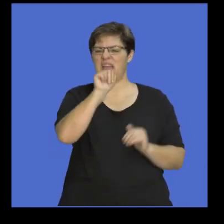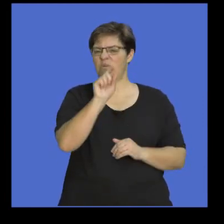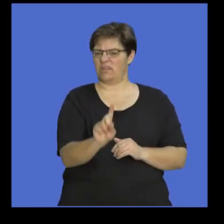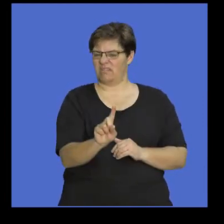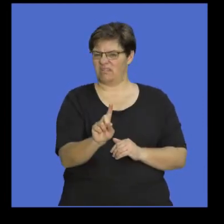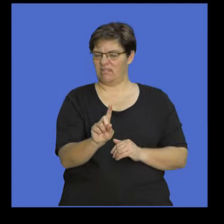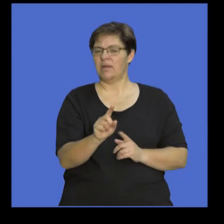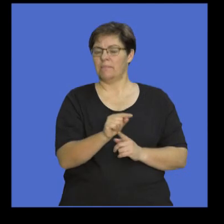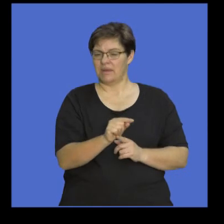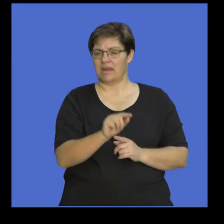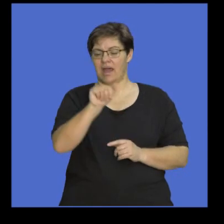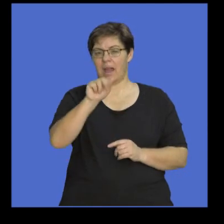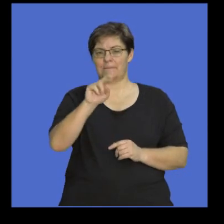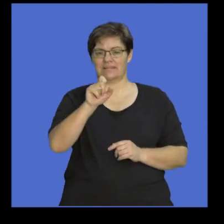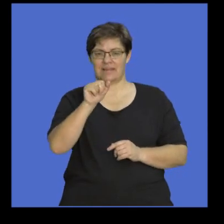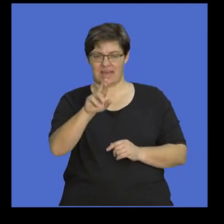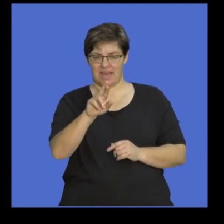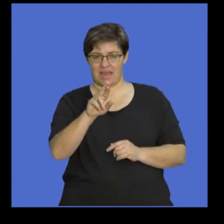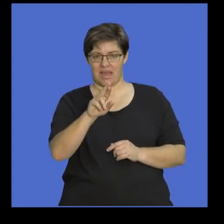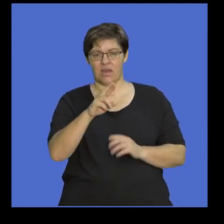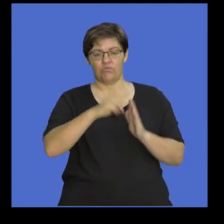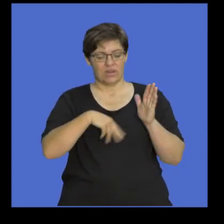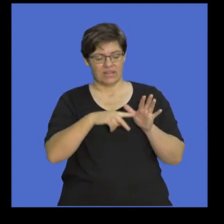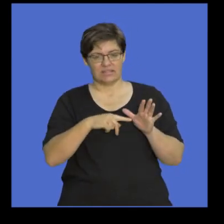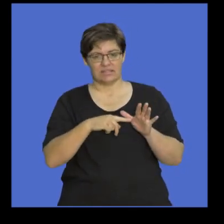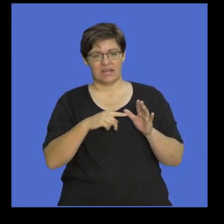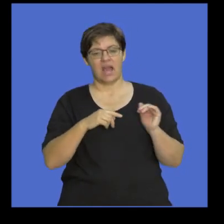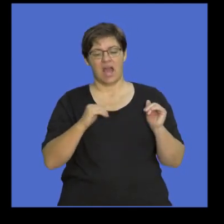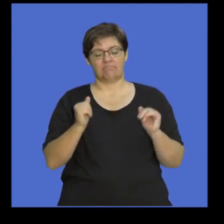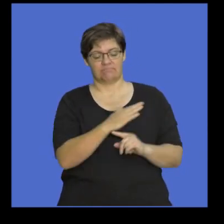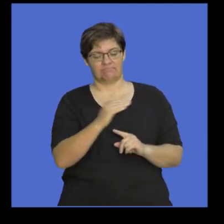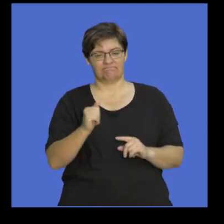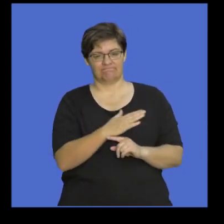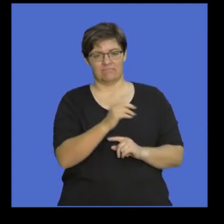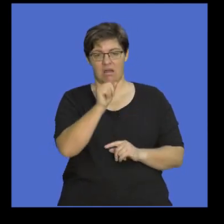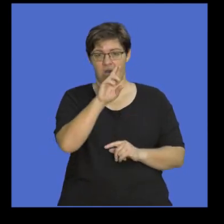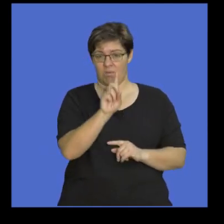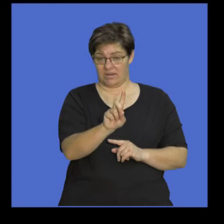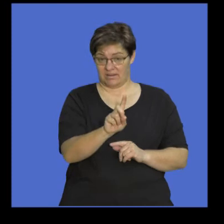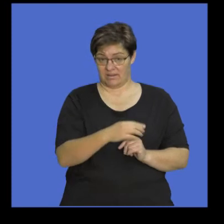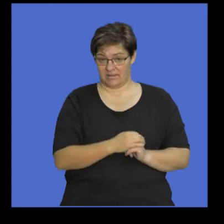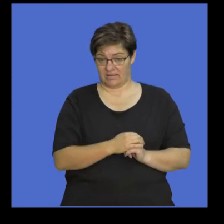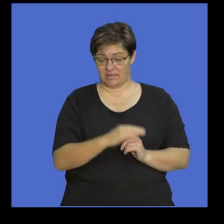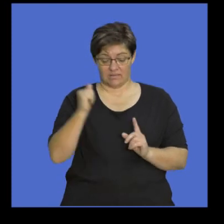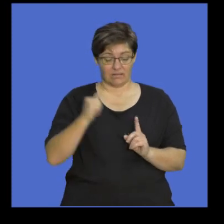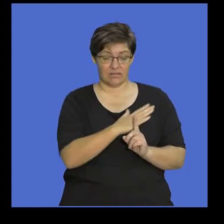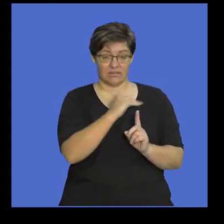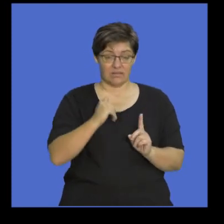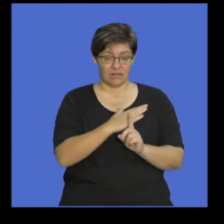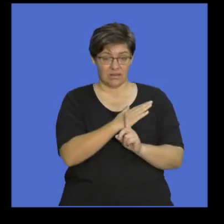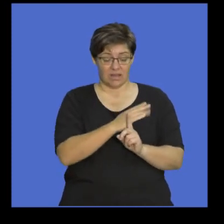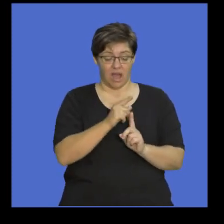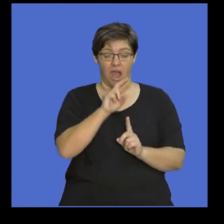A1. A1 becomes the ammeter that registers the current passing through R1. So this is actually the